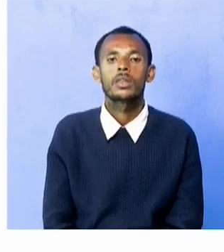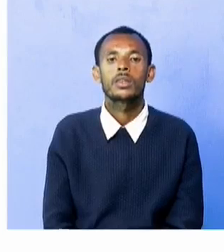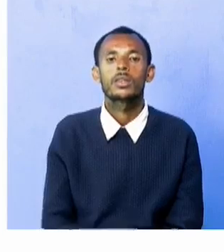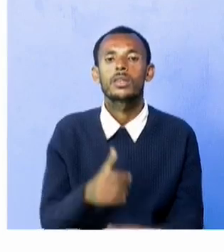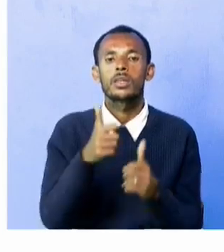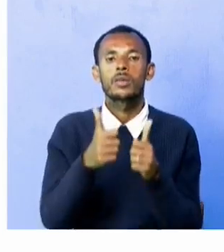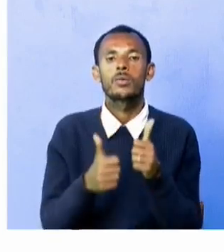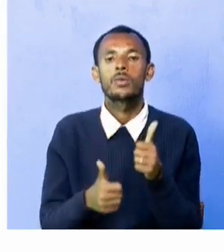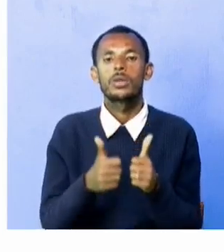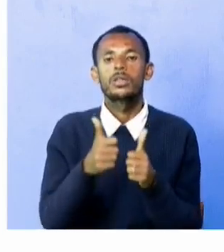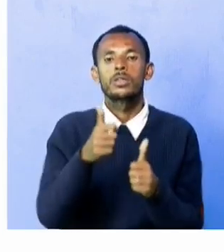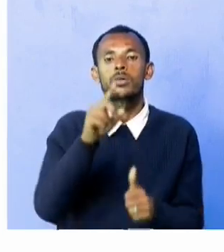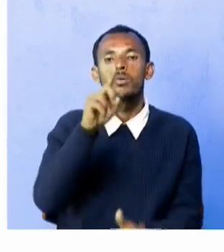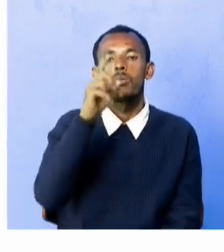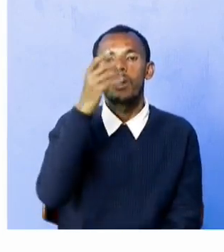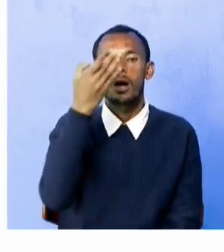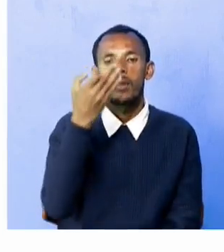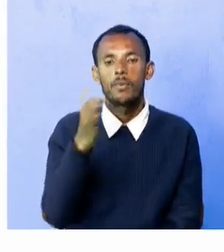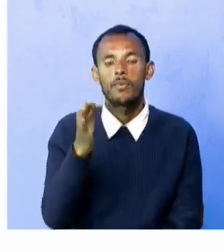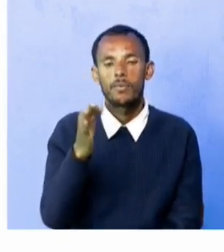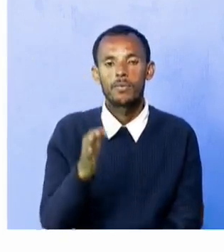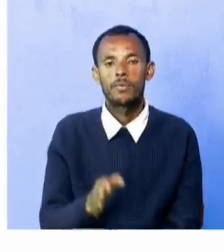Which one of